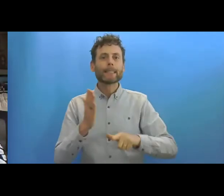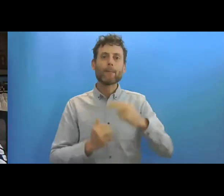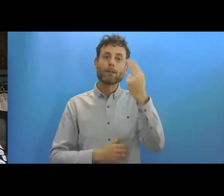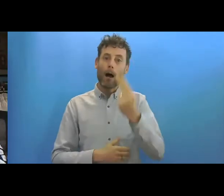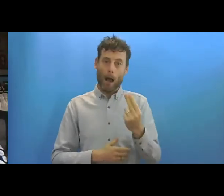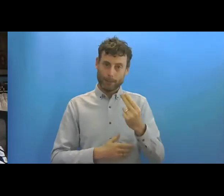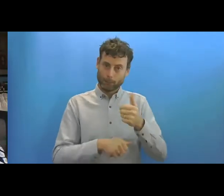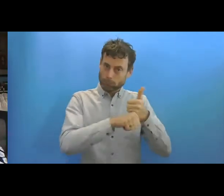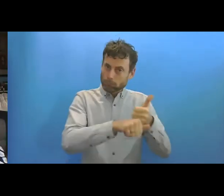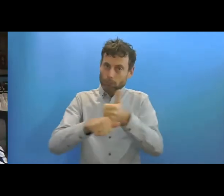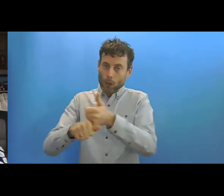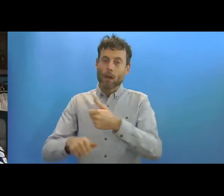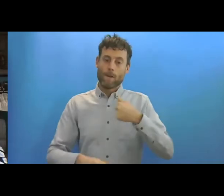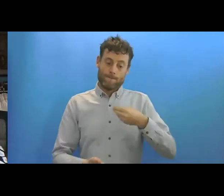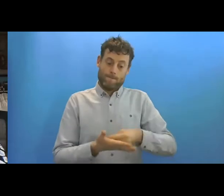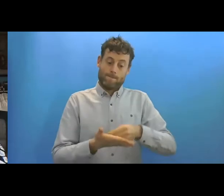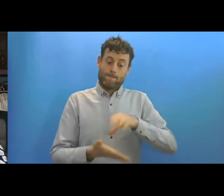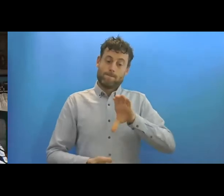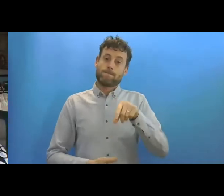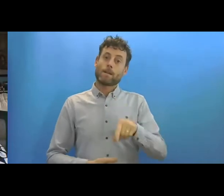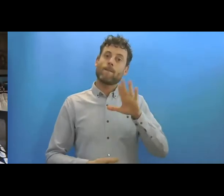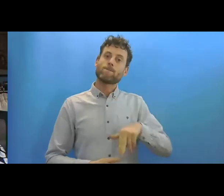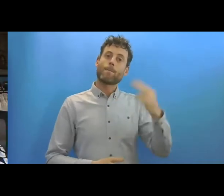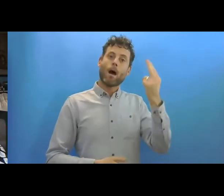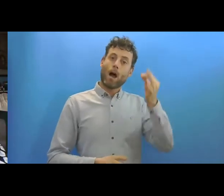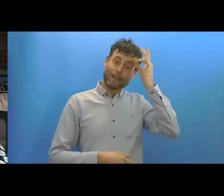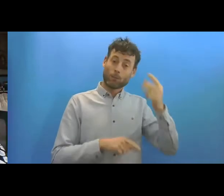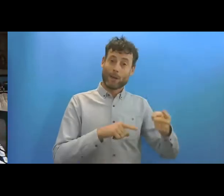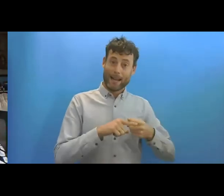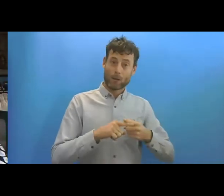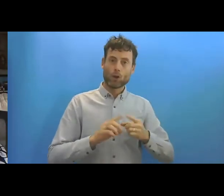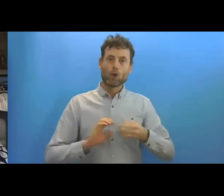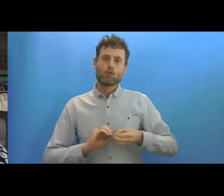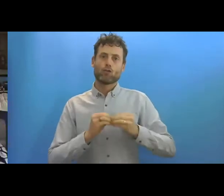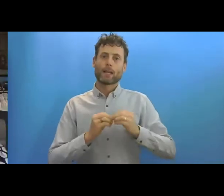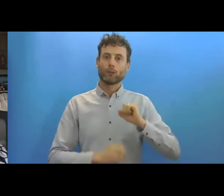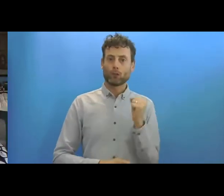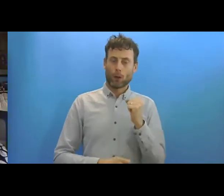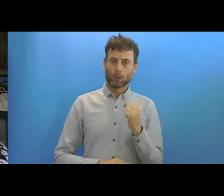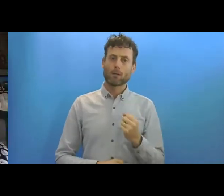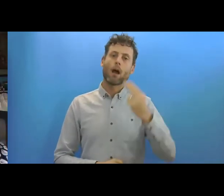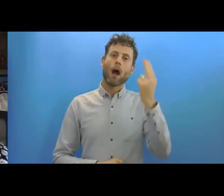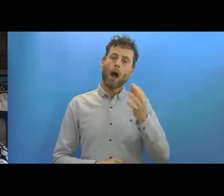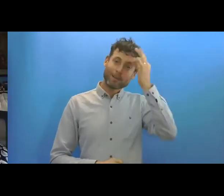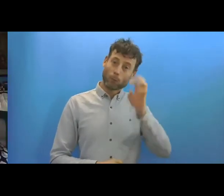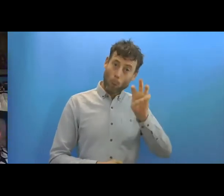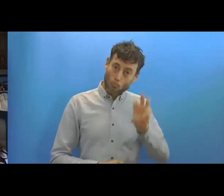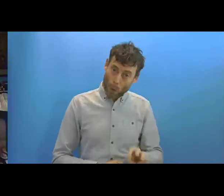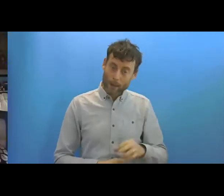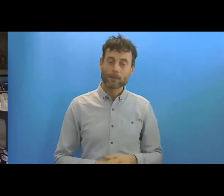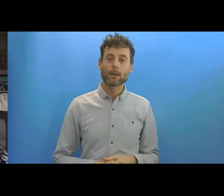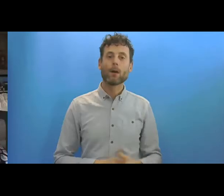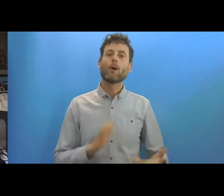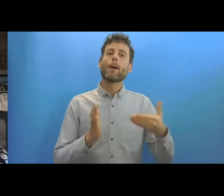that from Arts Council England, Creative Scotland, Arts Council of Wales, and also